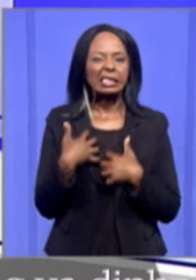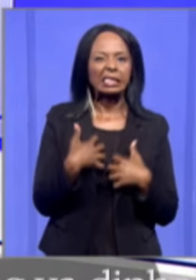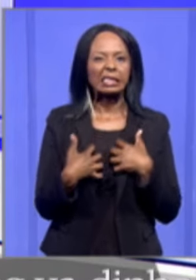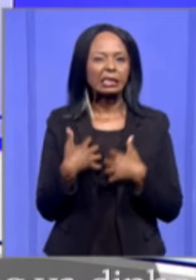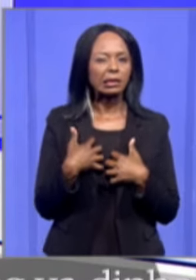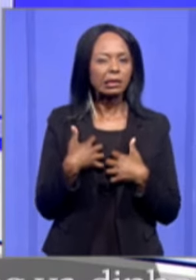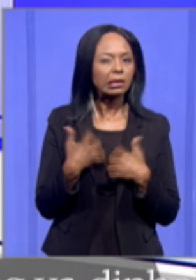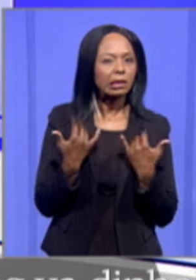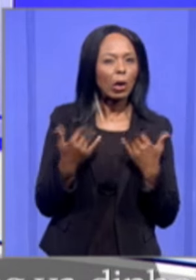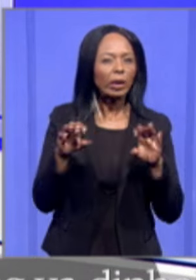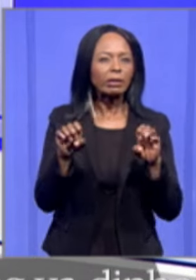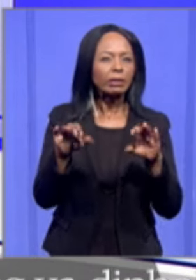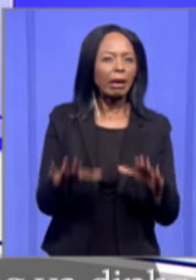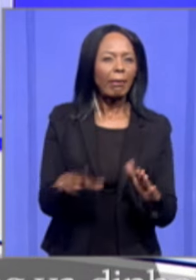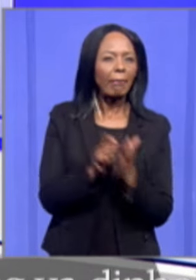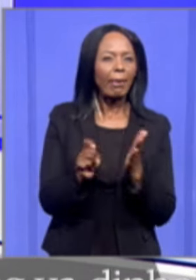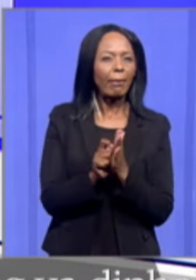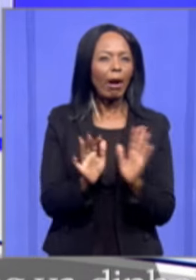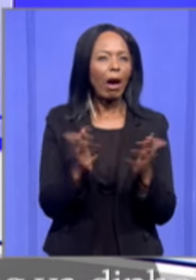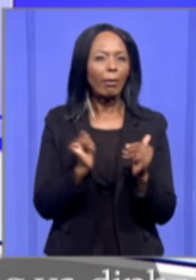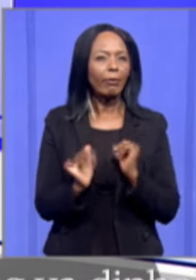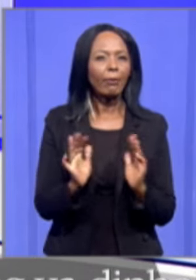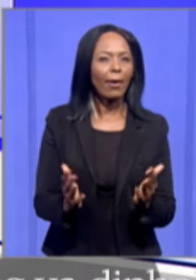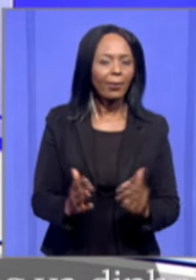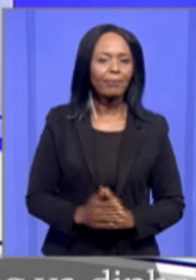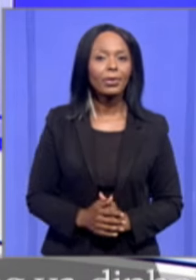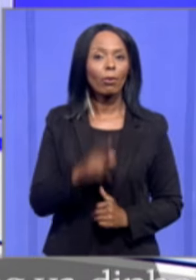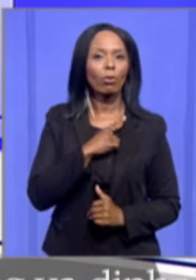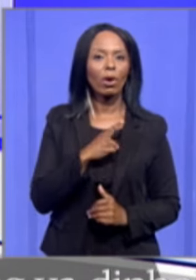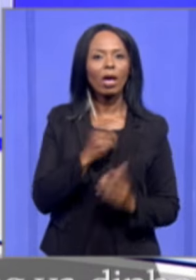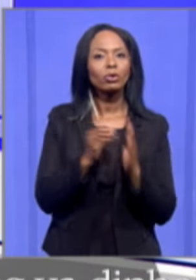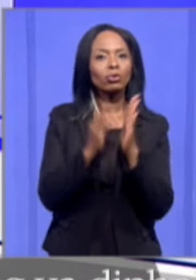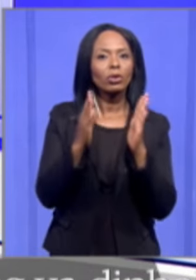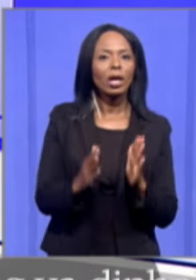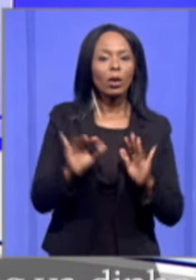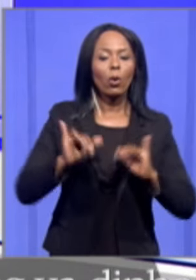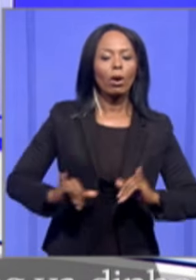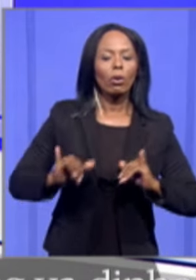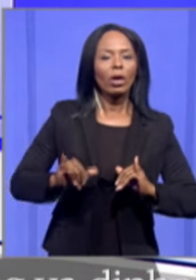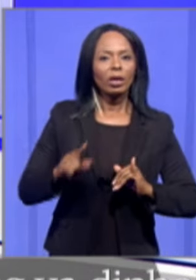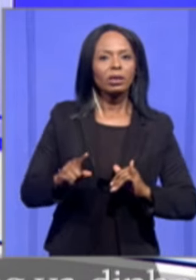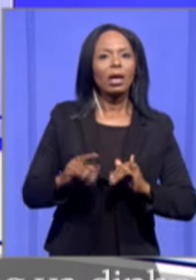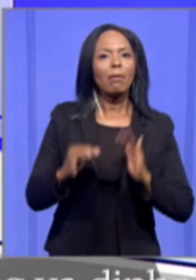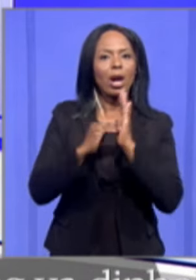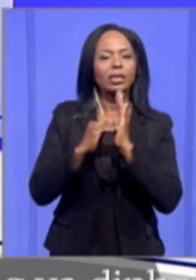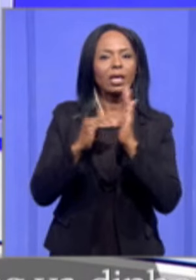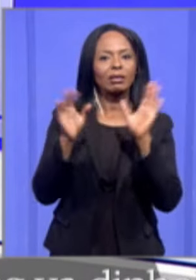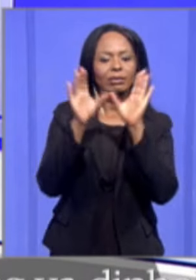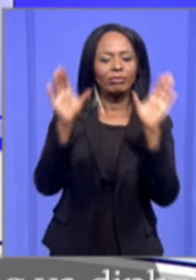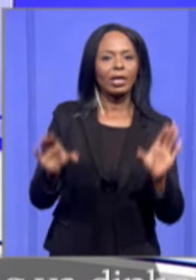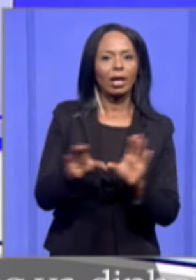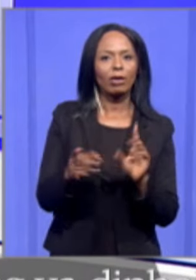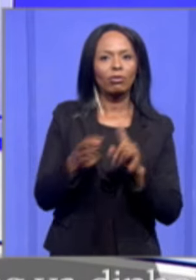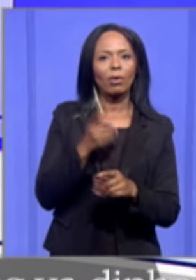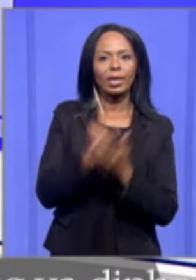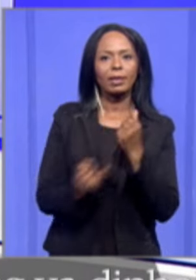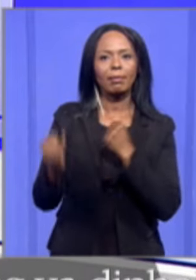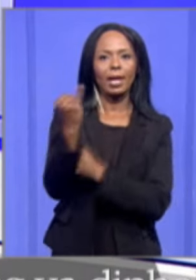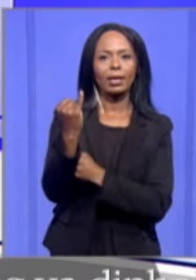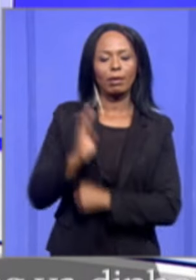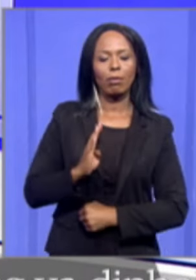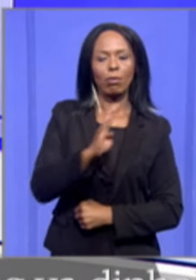ba di emetseng. Se ka nako eo barutwana ba emetseng dipholo tsa grade 12 tsa boto e ikemetseng ya